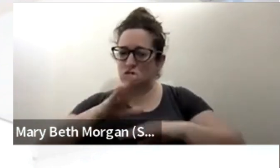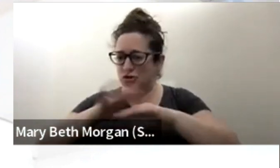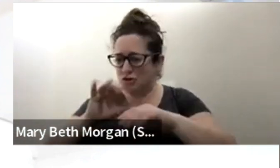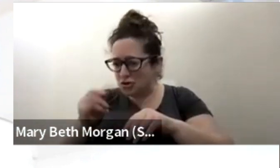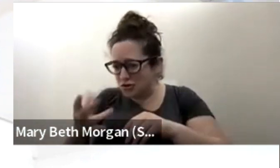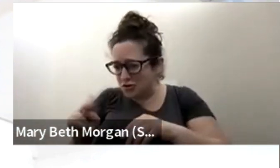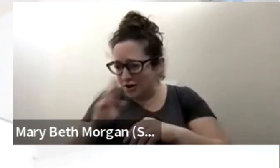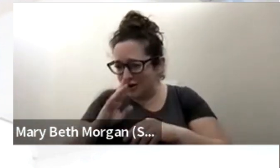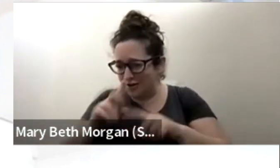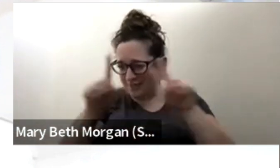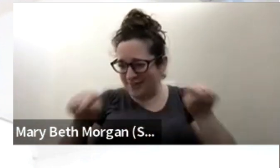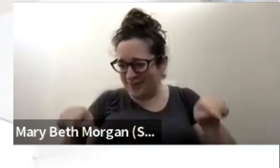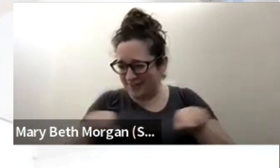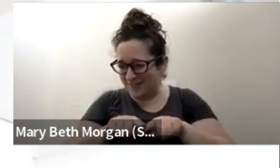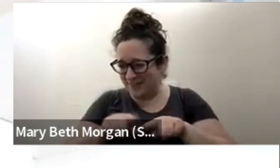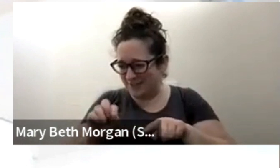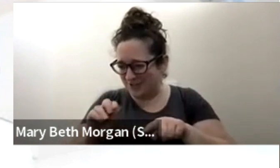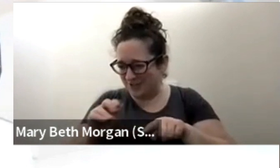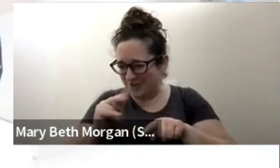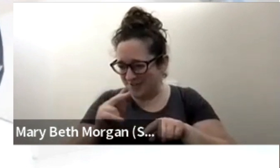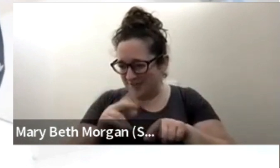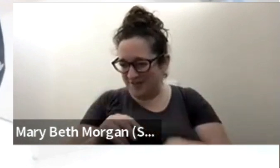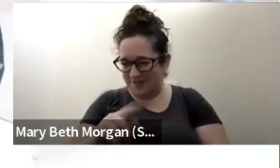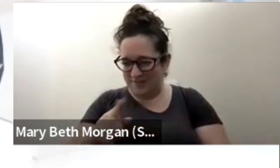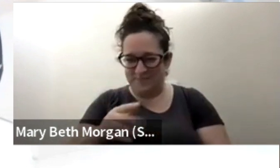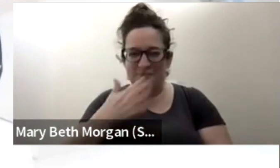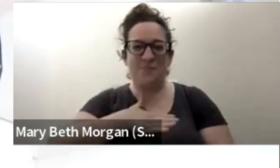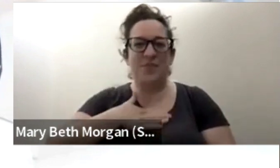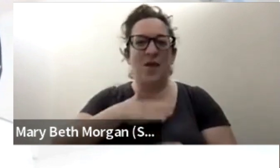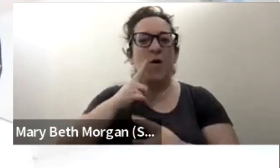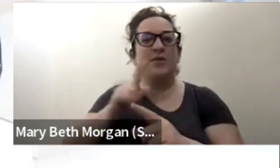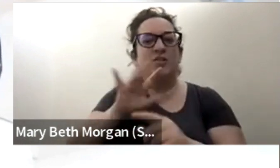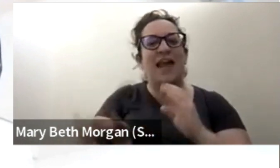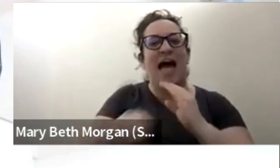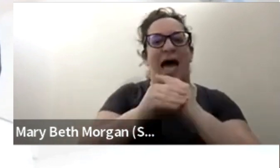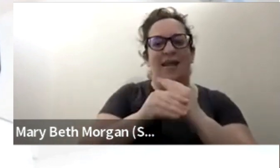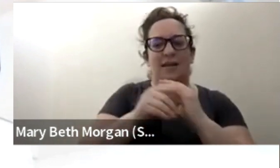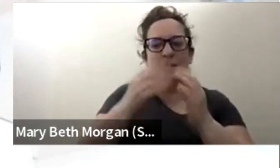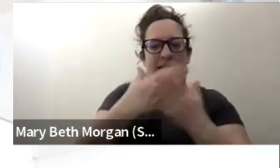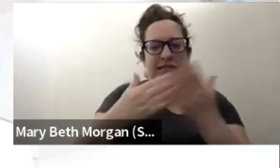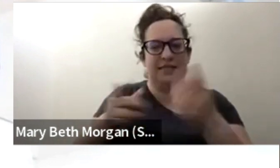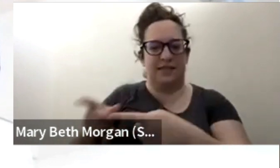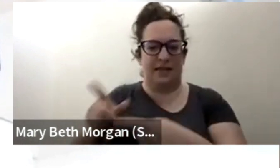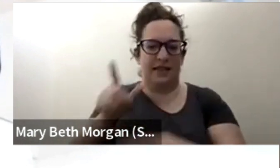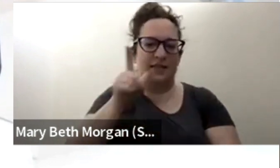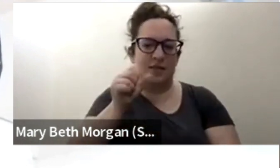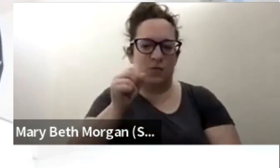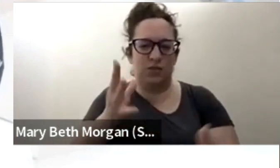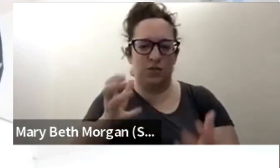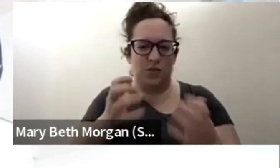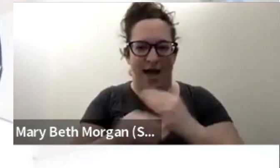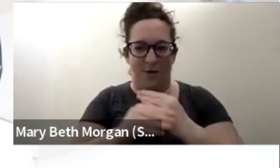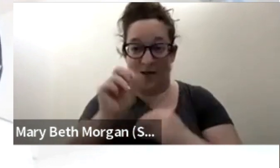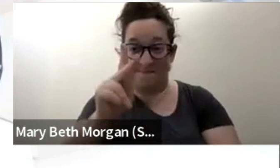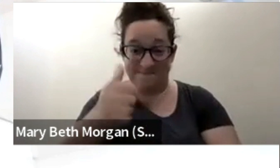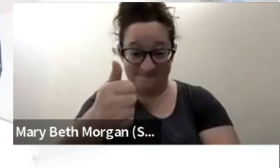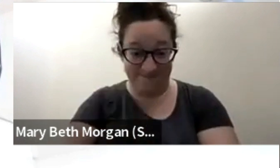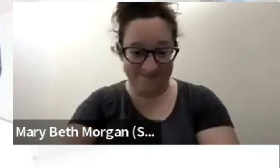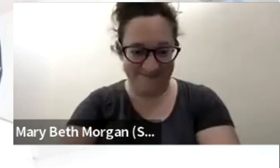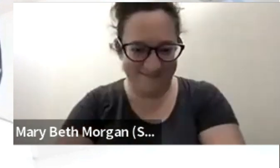in the responses. Like, I think Olivia's big line is almost wonderful, isn't it? But